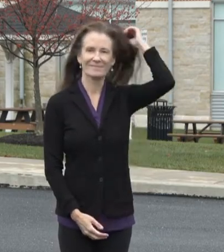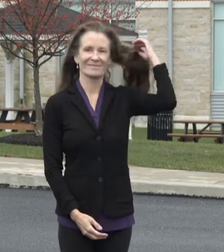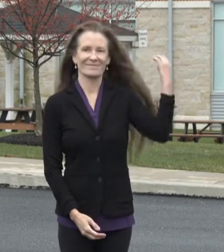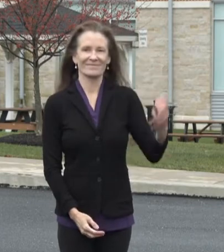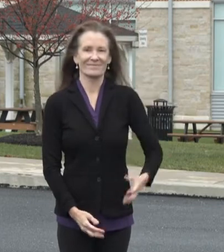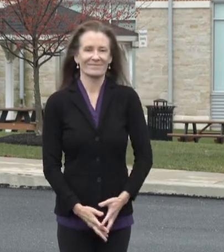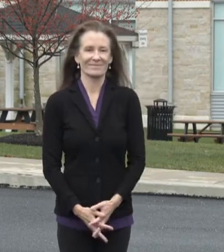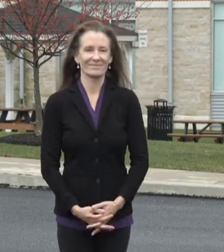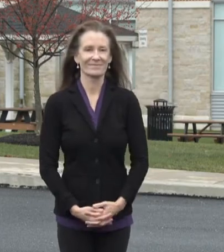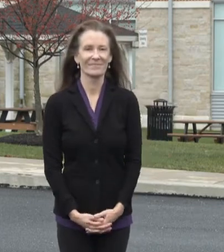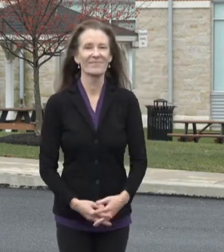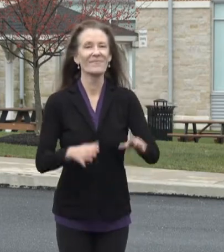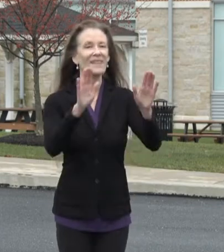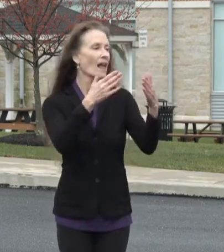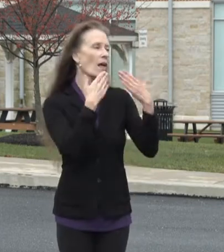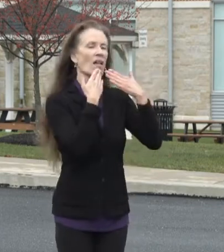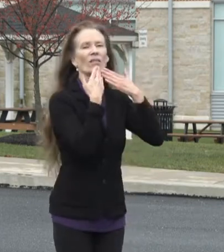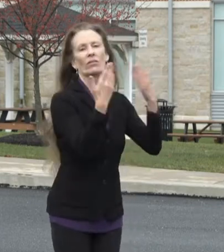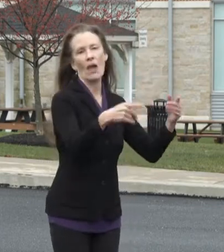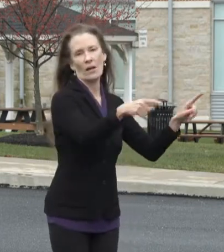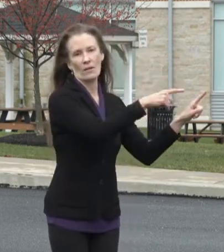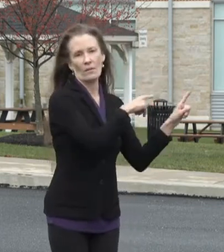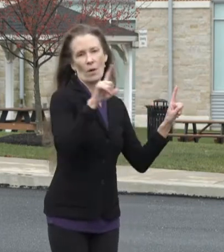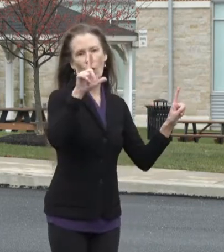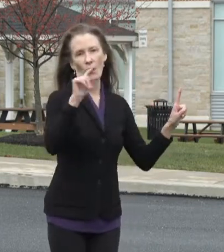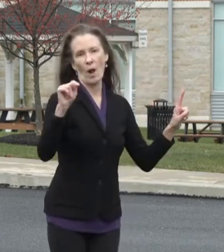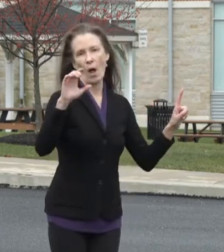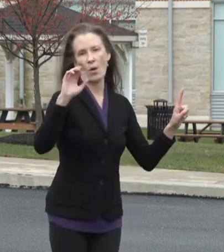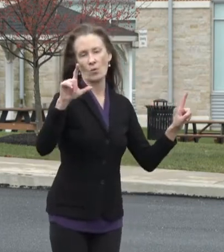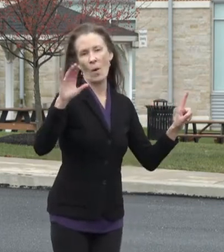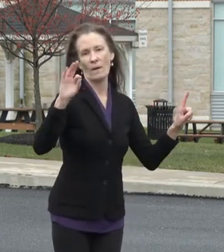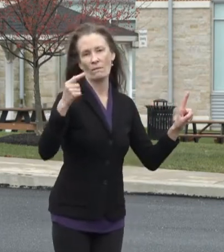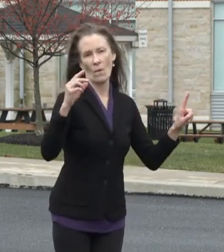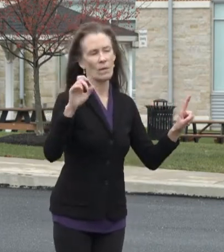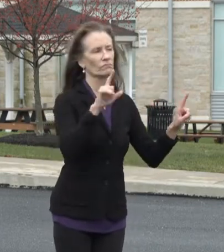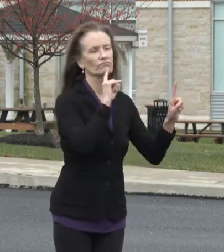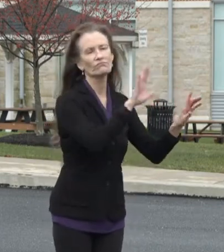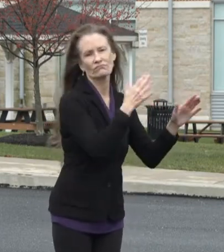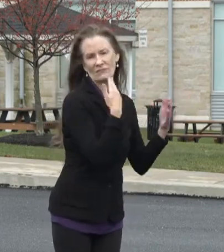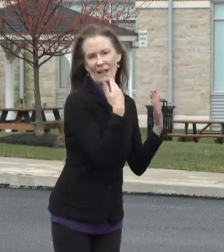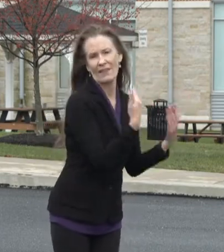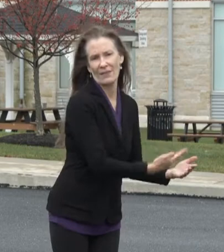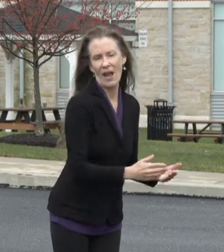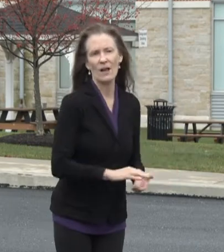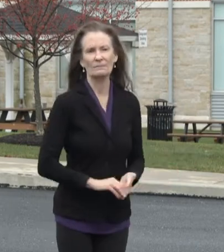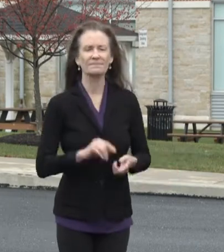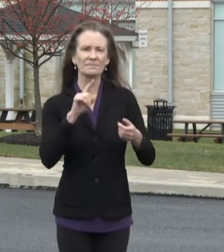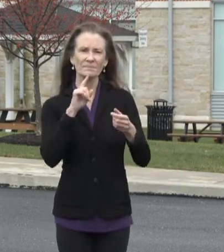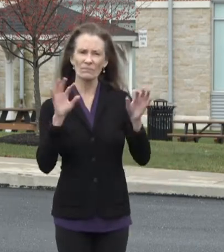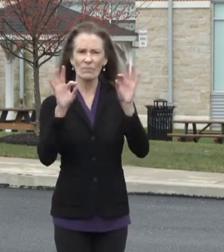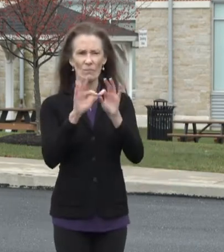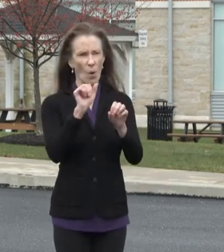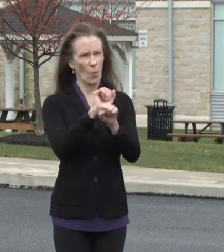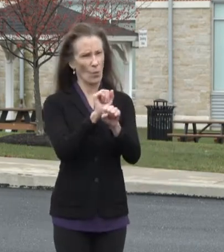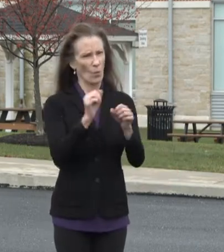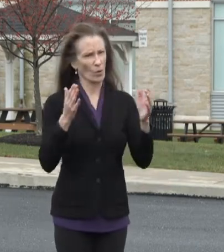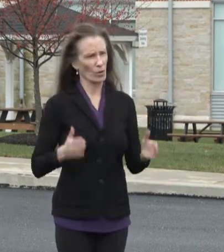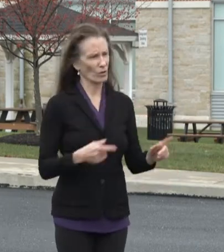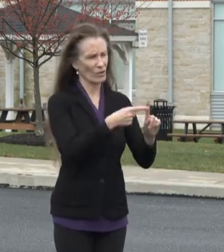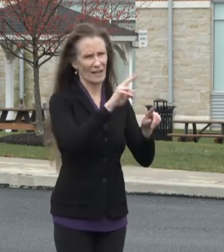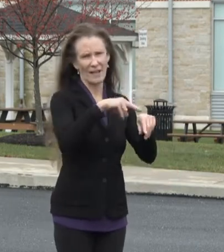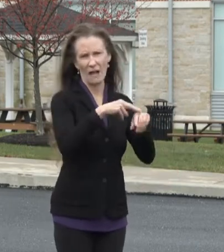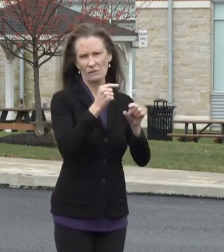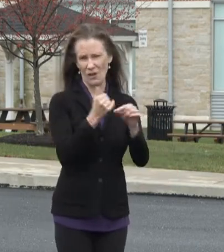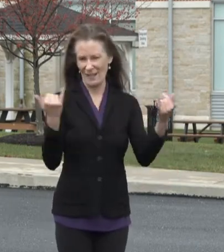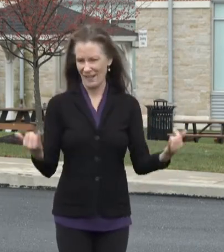Thank you so much, Lieutenant Colonel Vogel. The importance of the work of the Pennsylvania National Guard during this pandemic in long-term